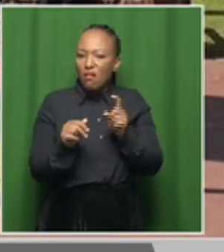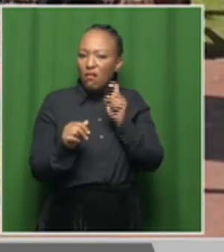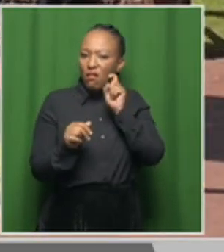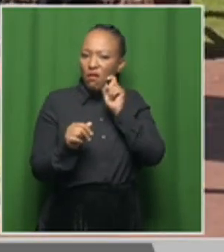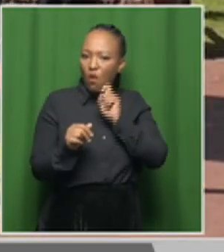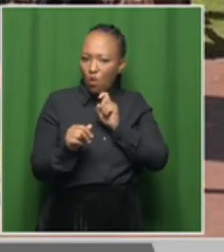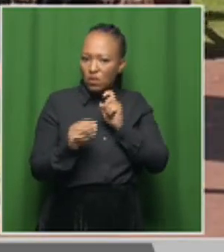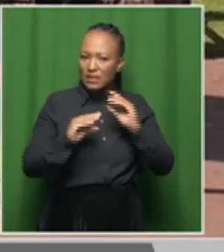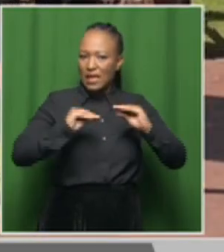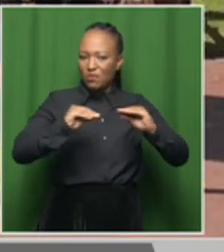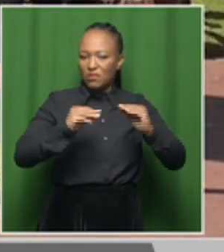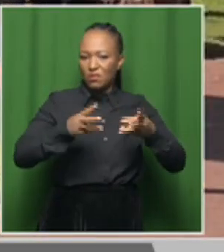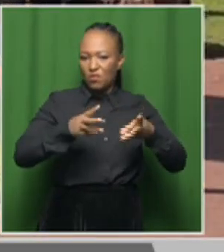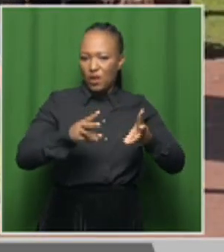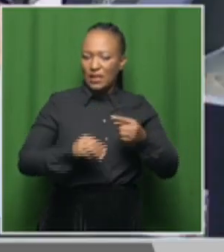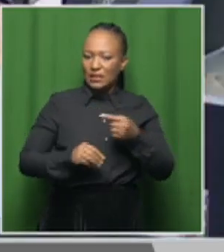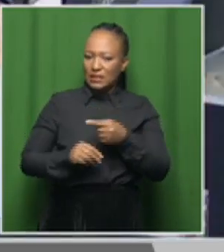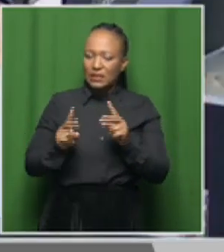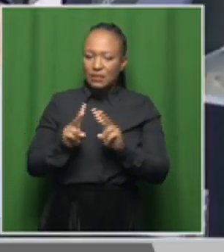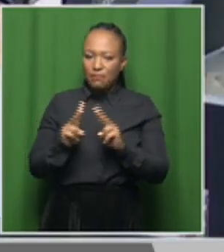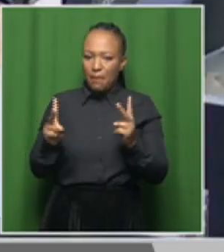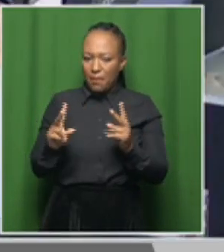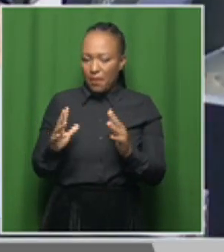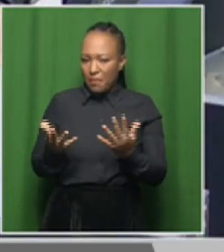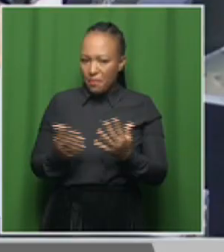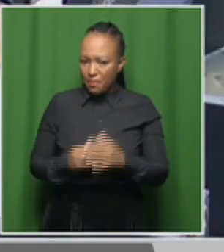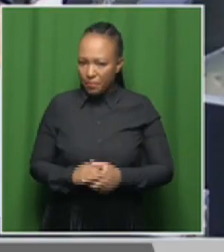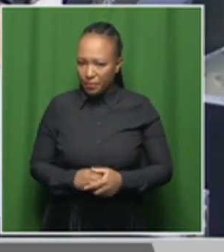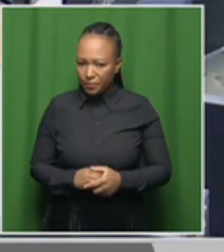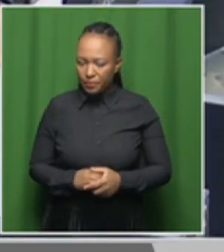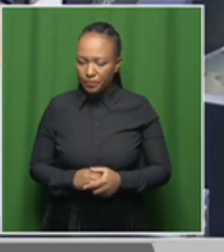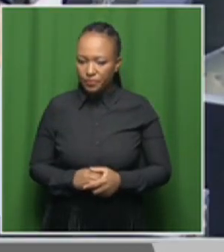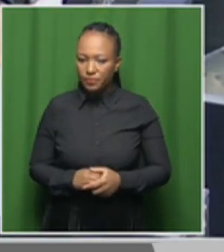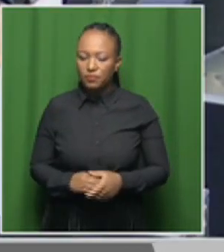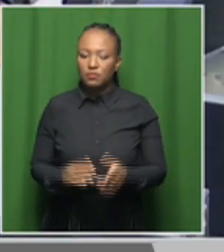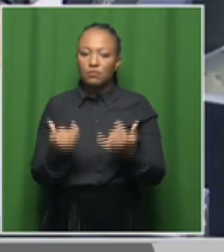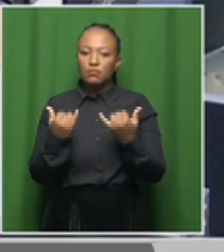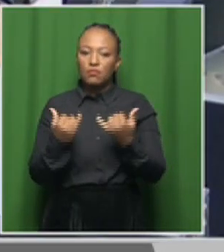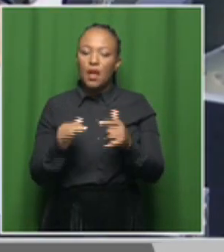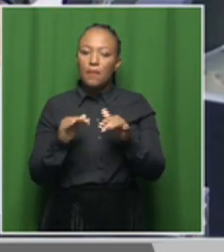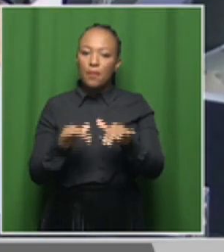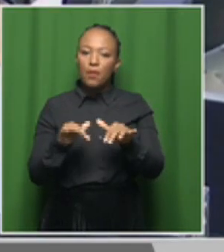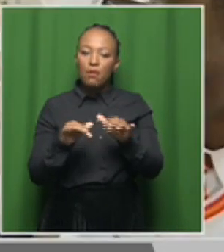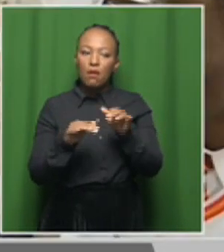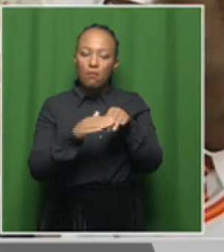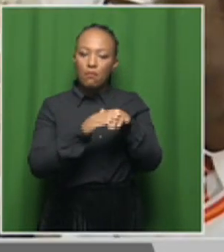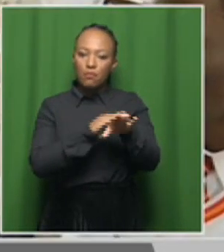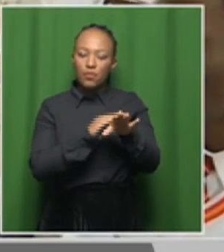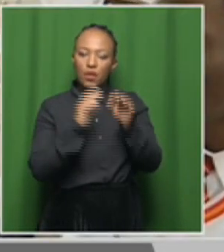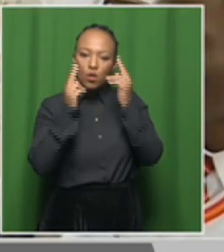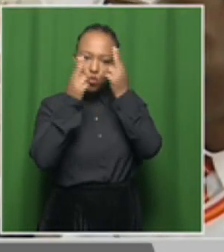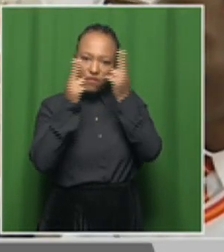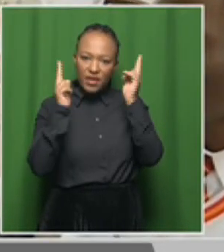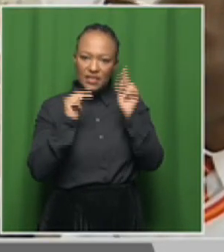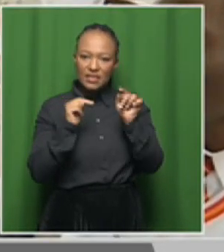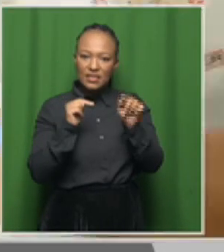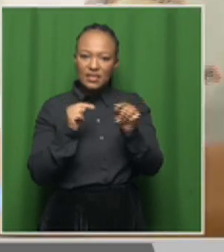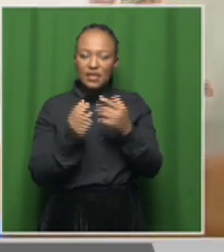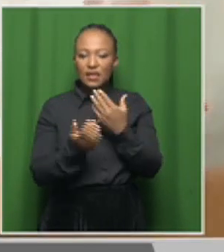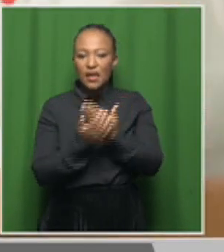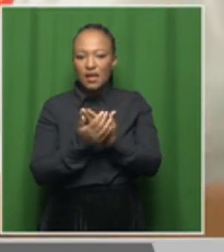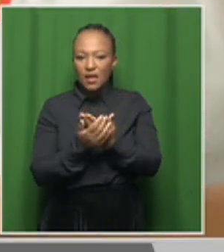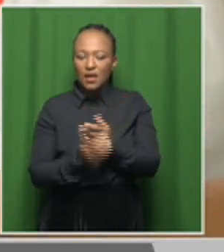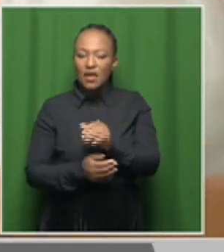currently. So right now, individuals go to universities and enter a program that will last anything between 3